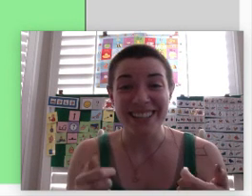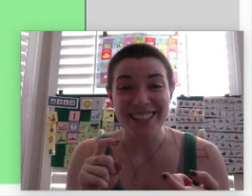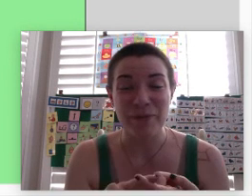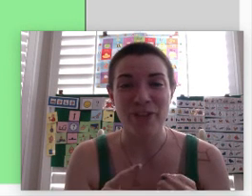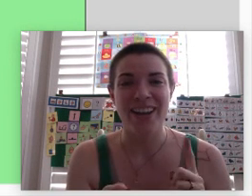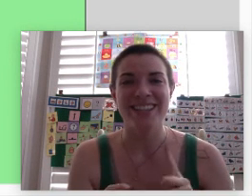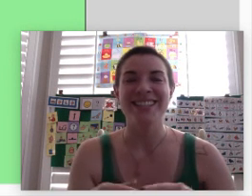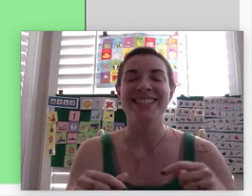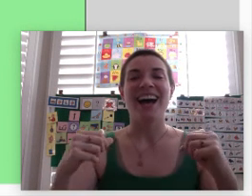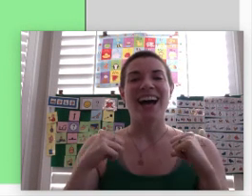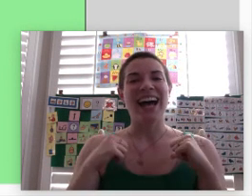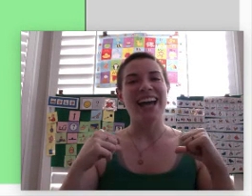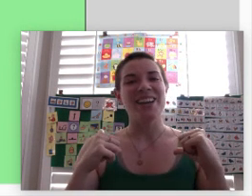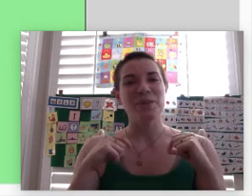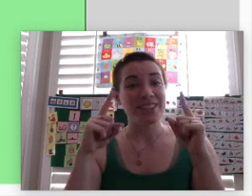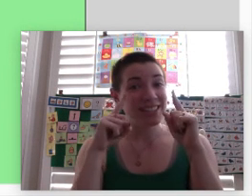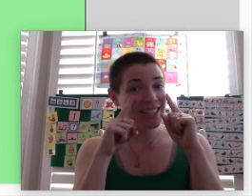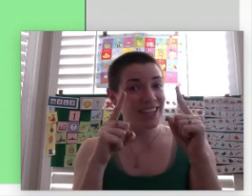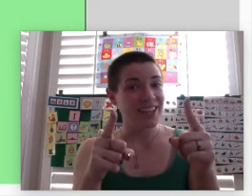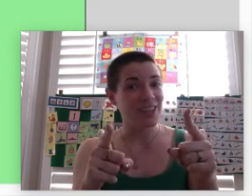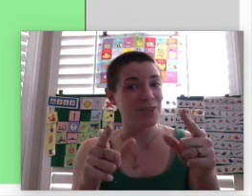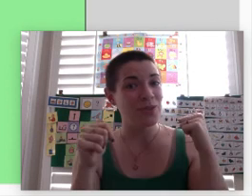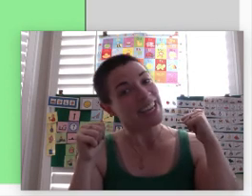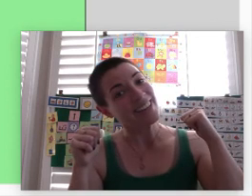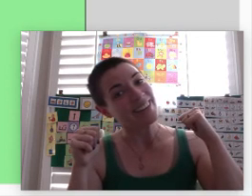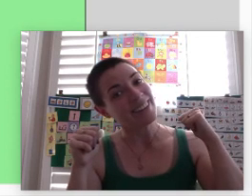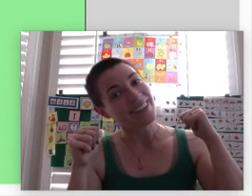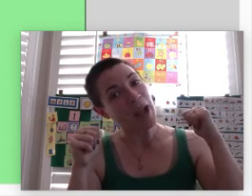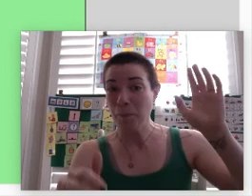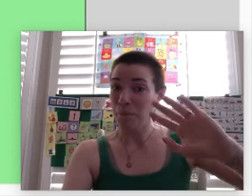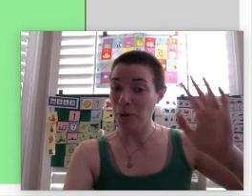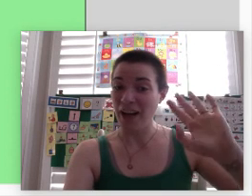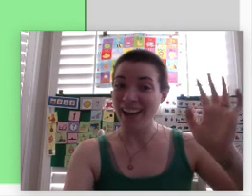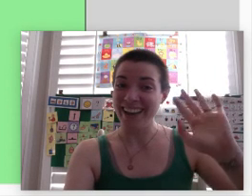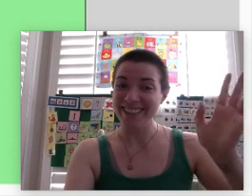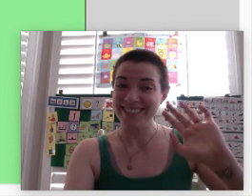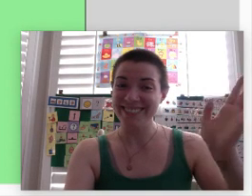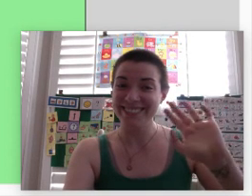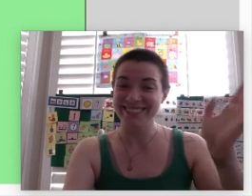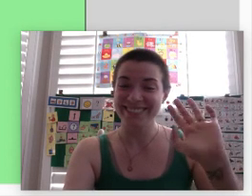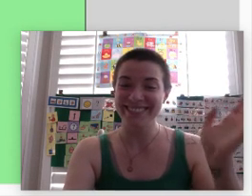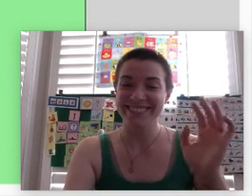finished. Good job, friends. I will see you later. Bye-bye.